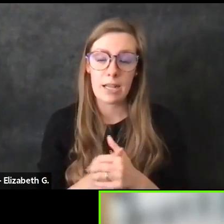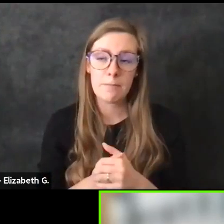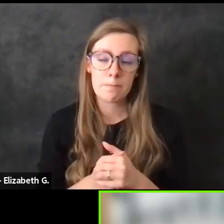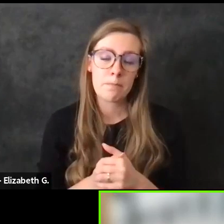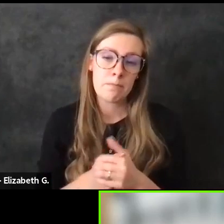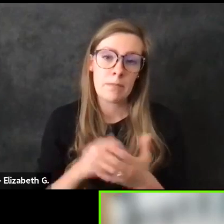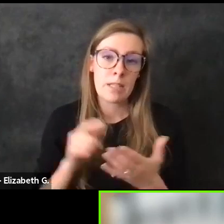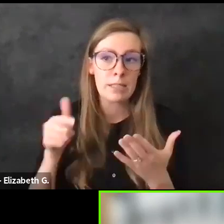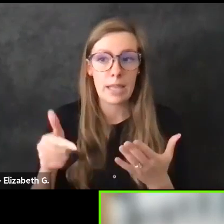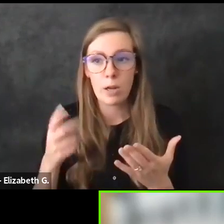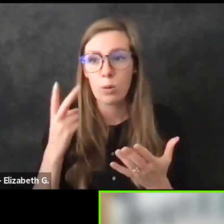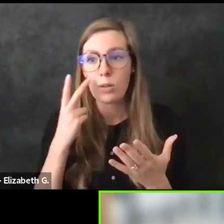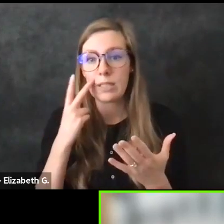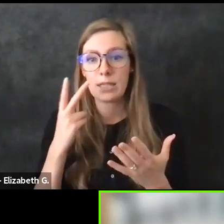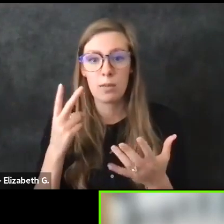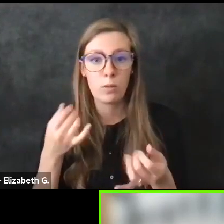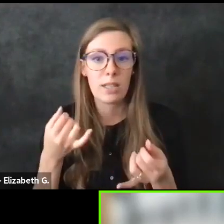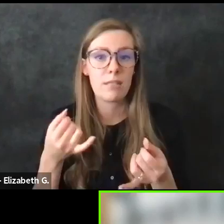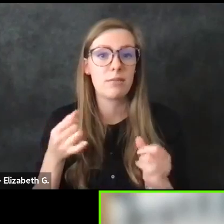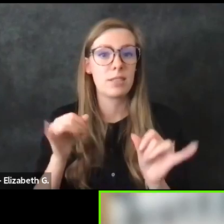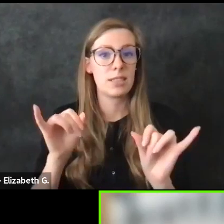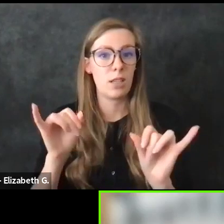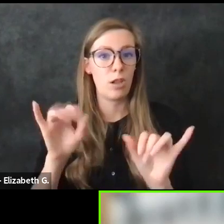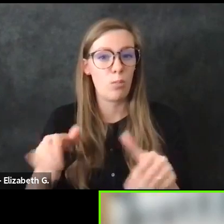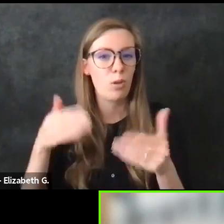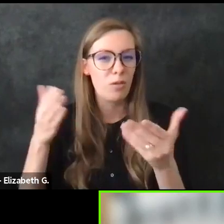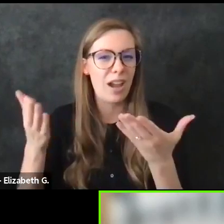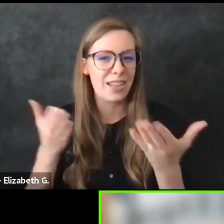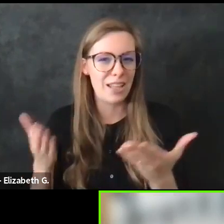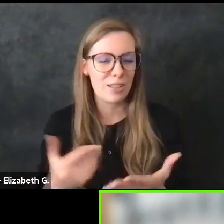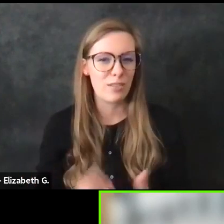also to continue to provide the service that we do in the community.